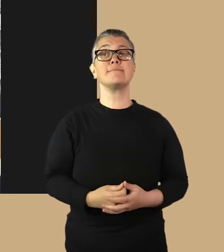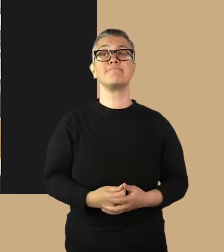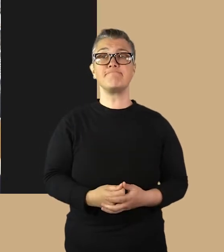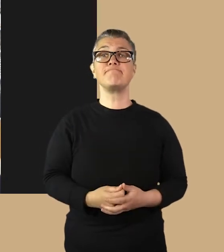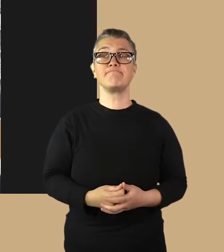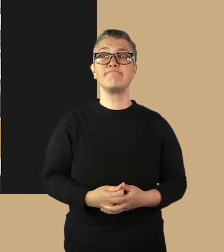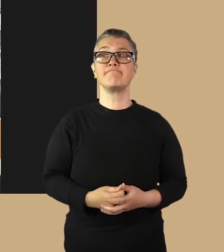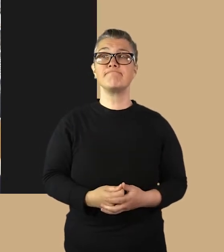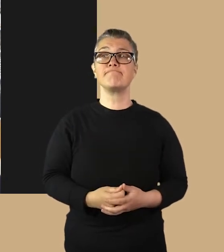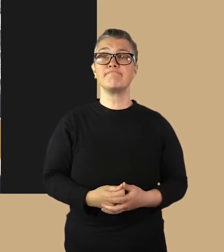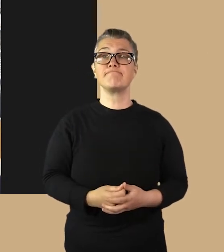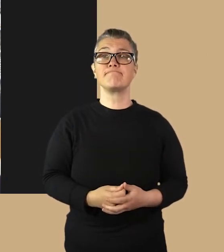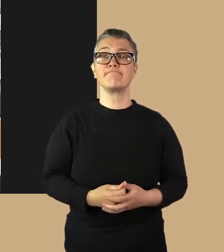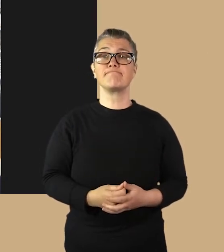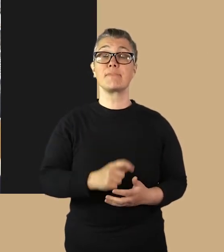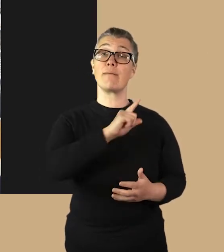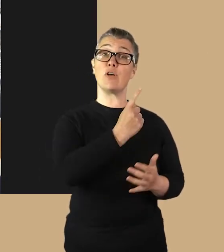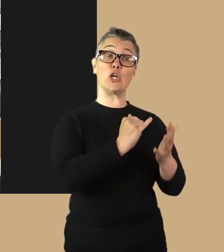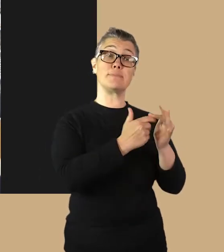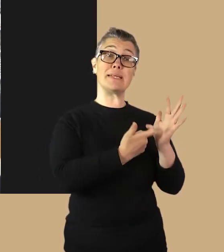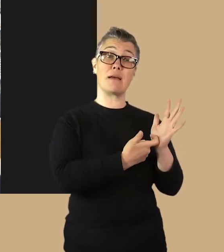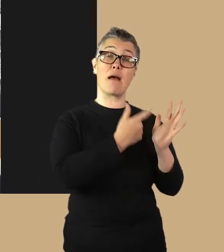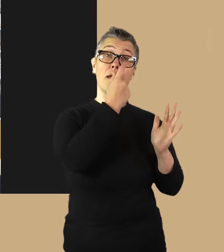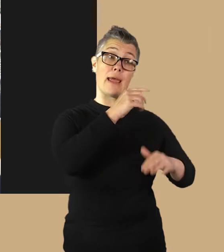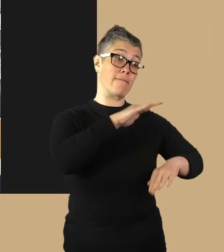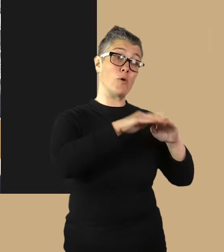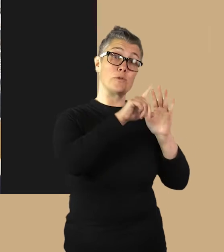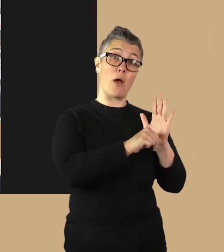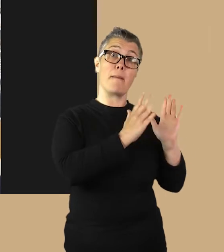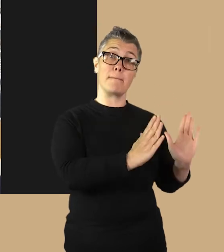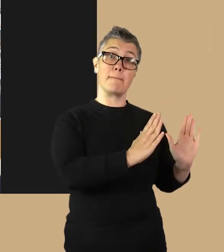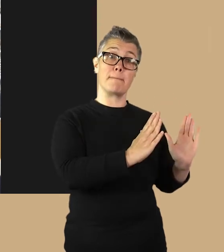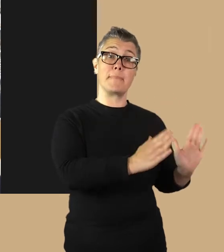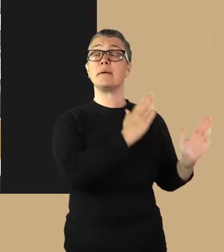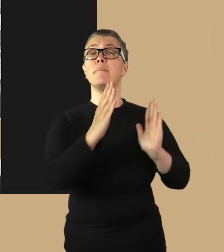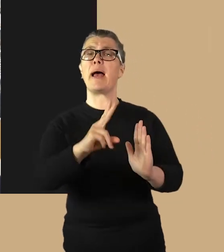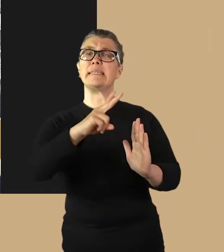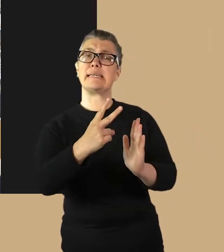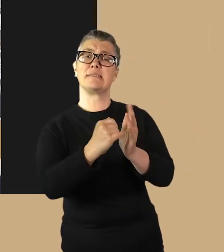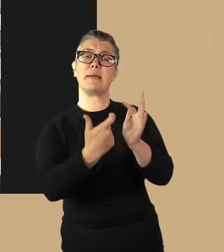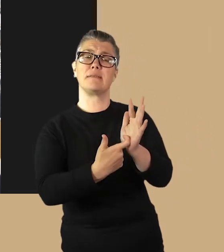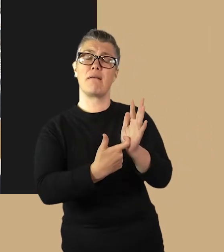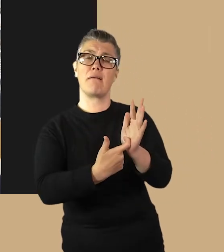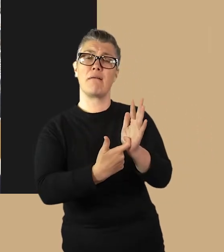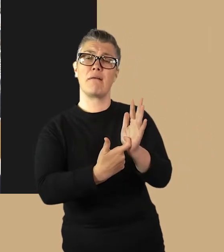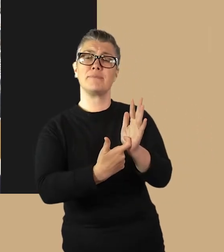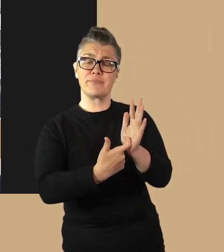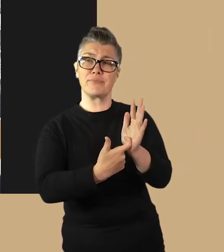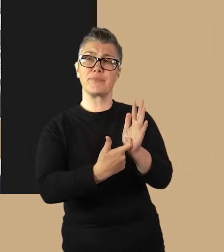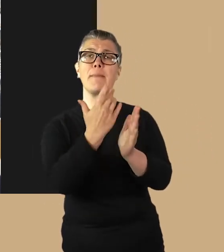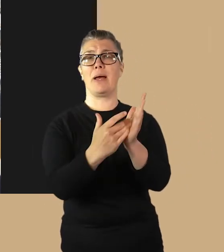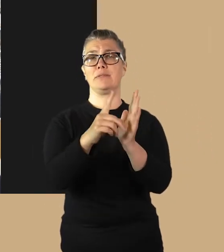time in the first semester, but in the second semester, I would make it, maybe I only do one course or two. I